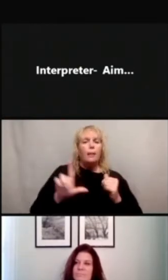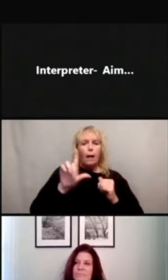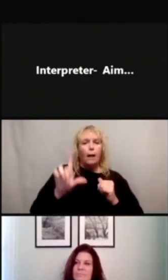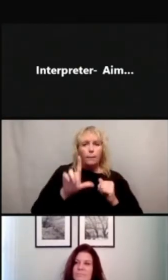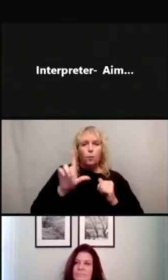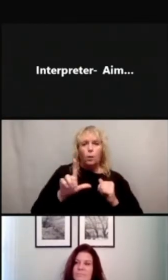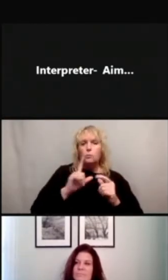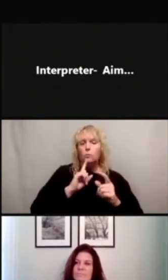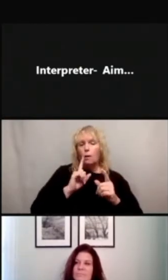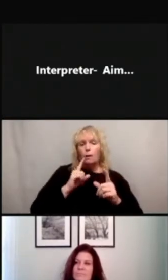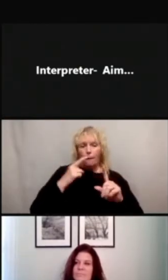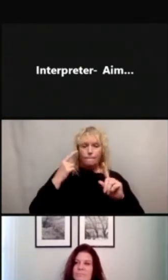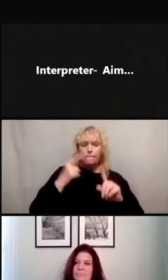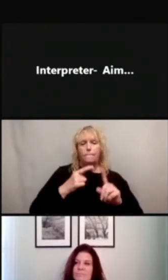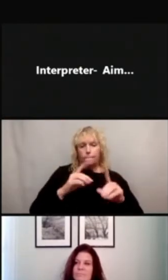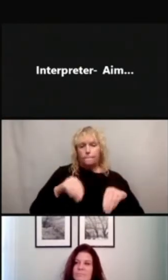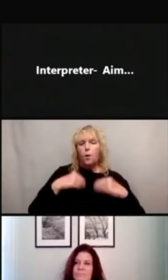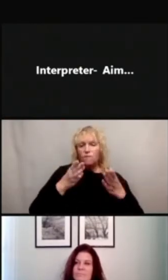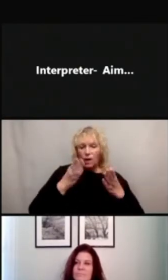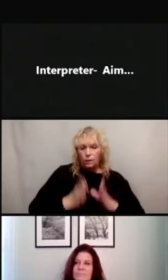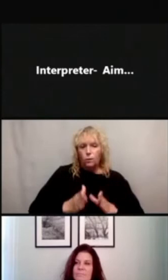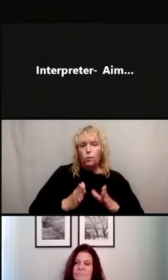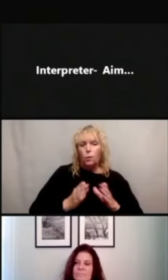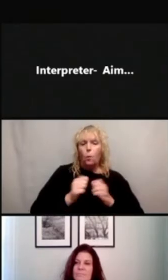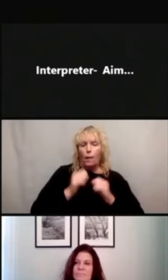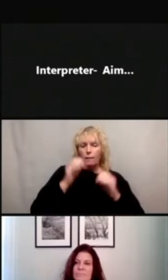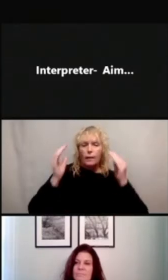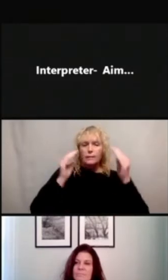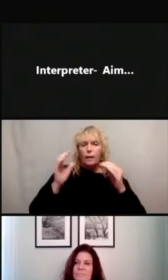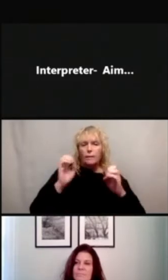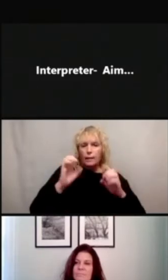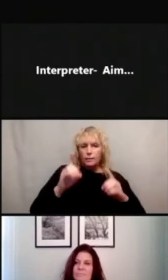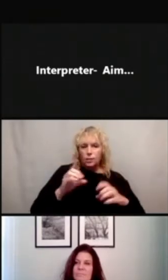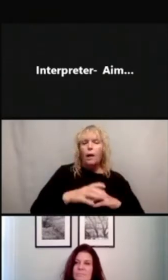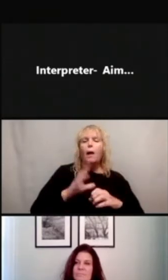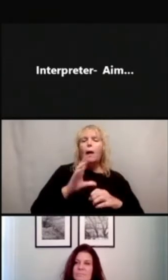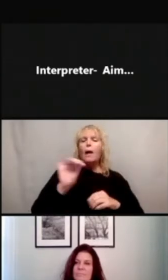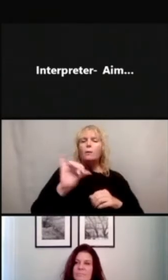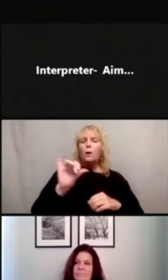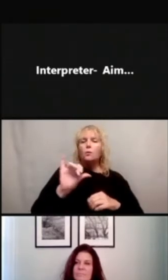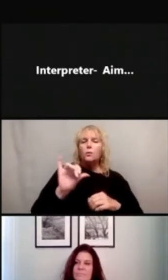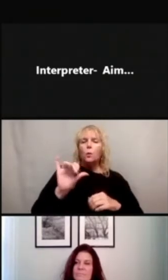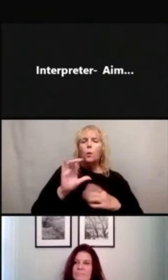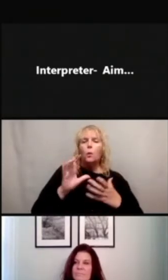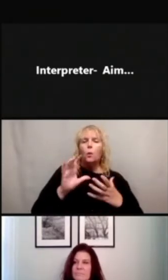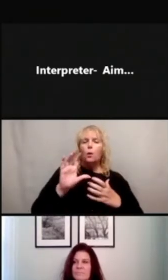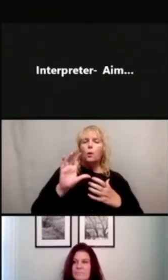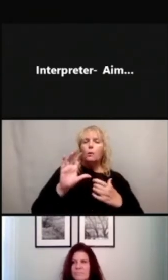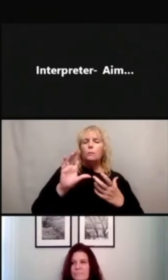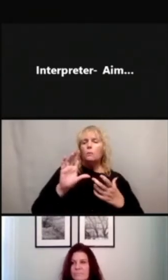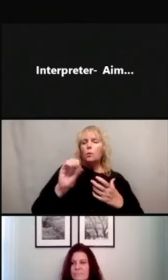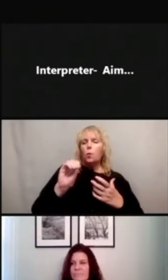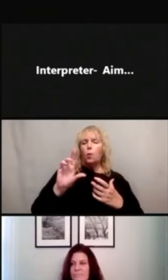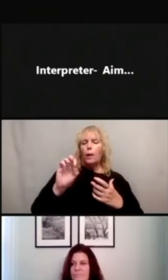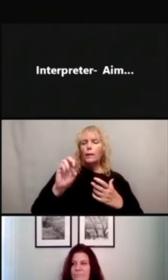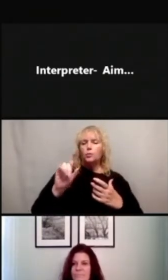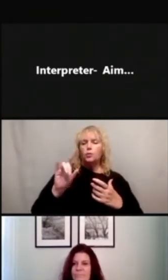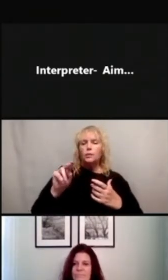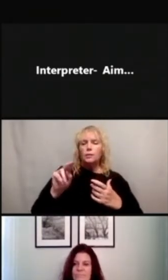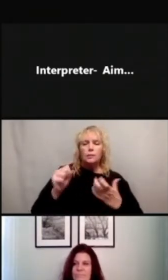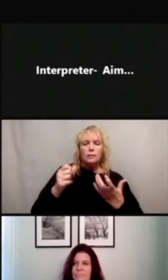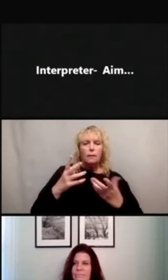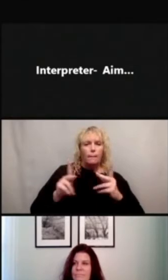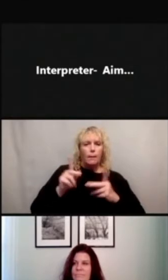primary providers in adult education, and then corrections, our prisons and jails are